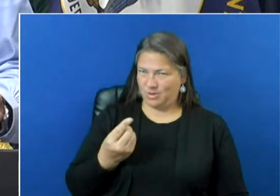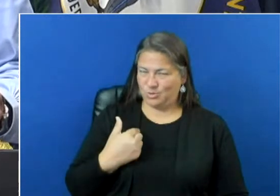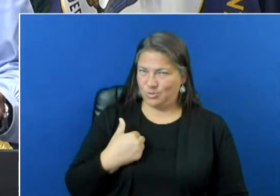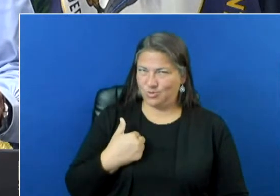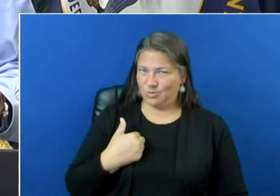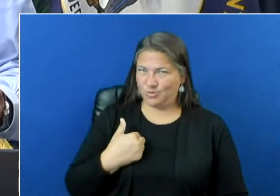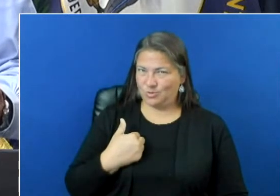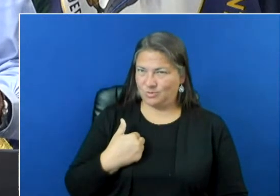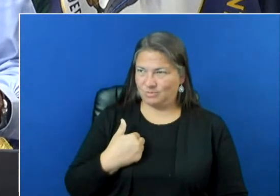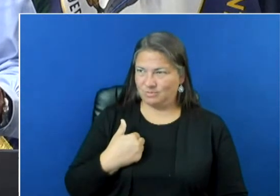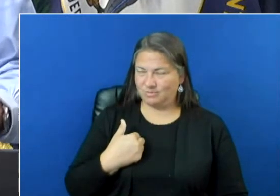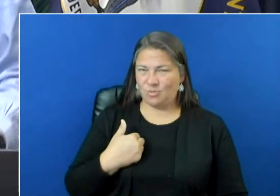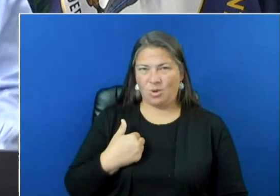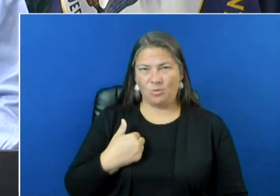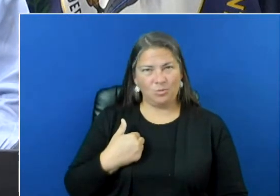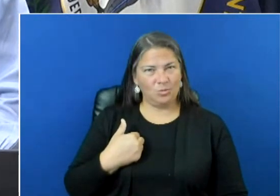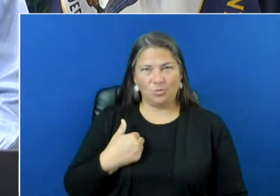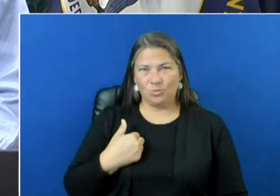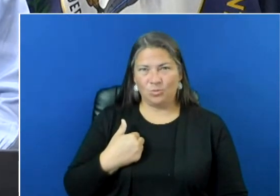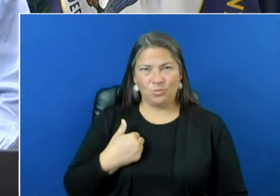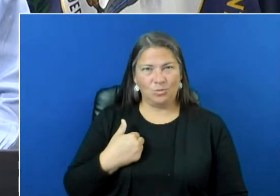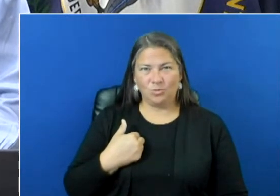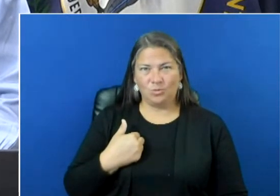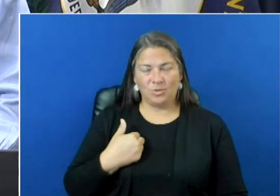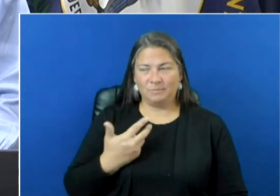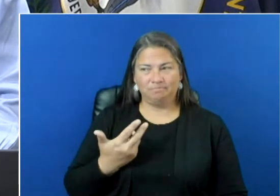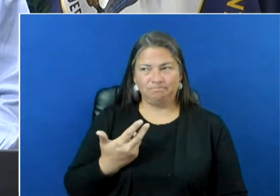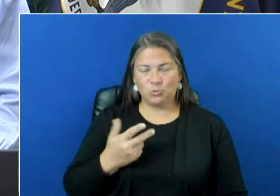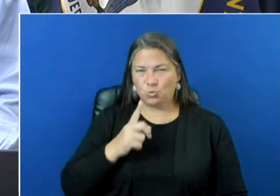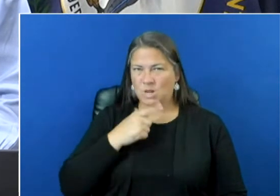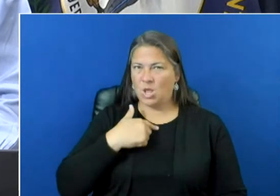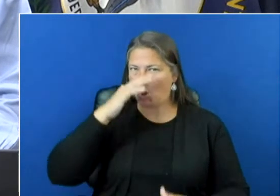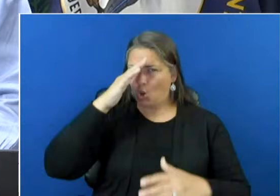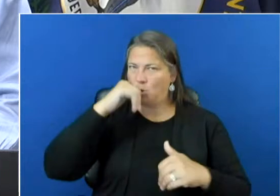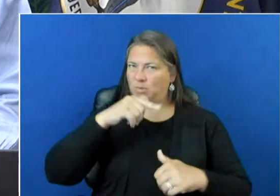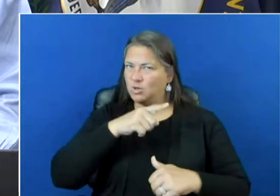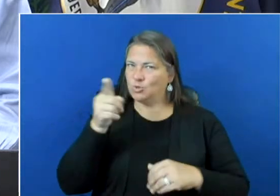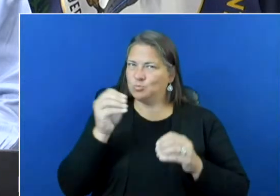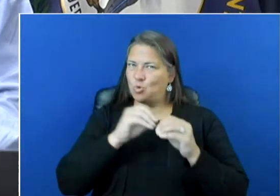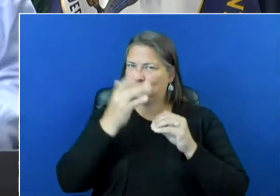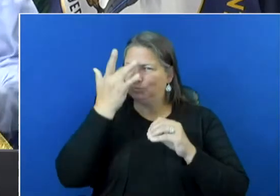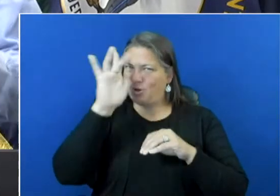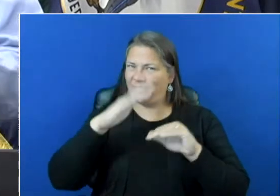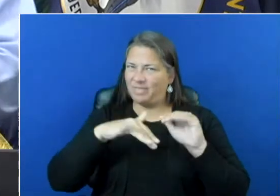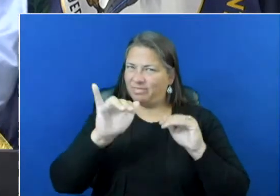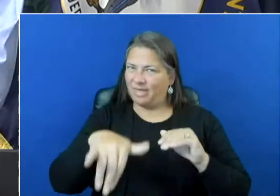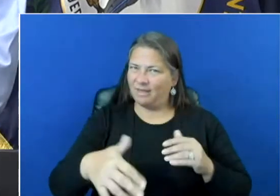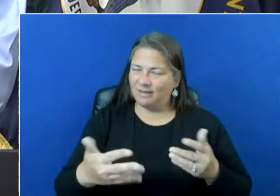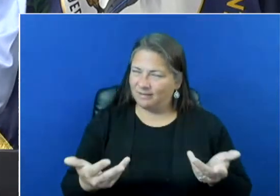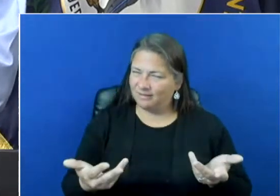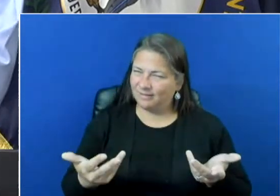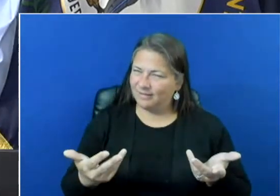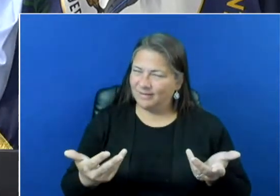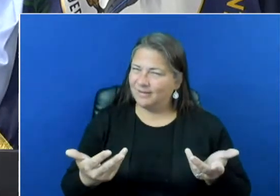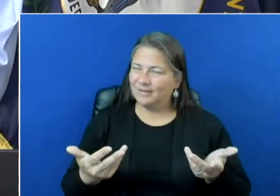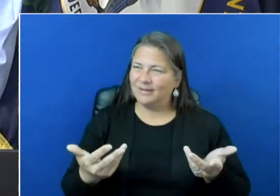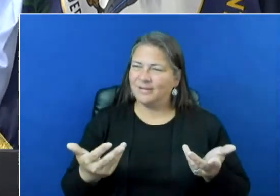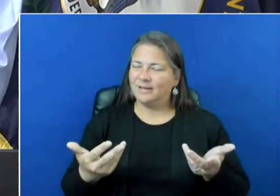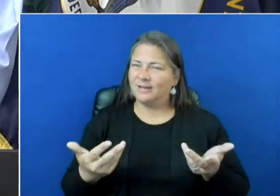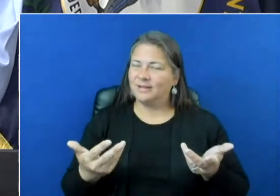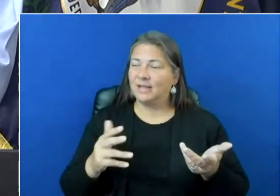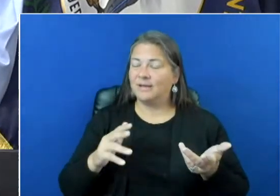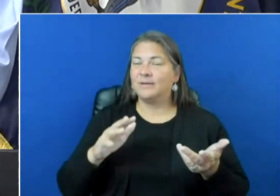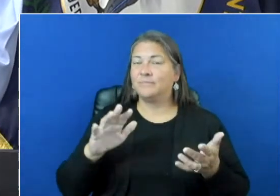my goodness. I really hope smarter heads prevail. For everybody else, I can tell you the